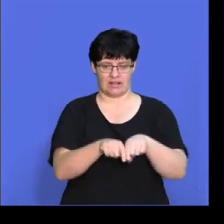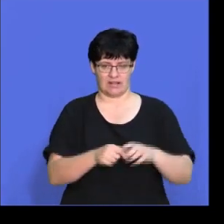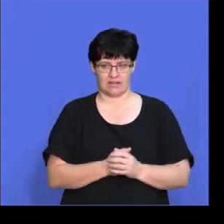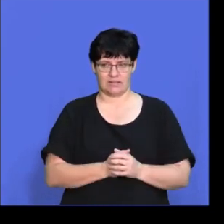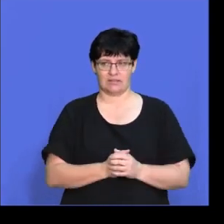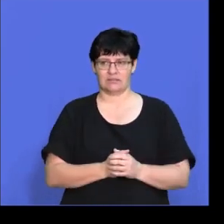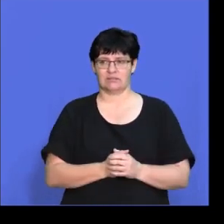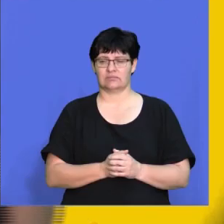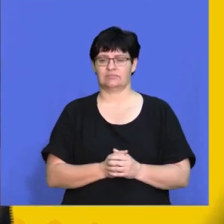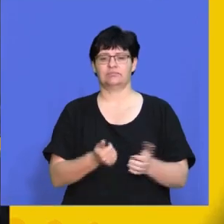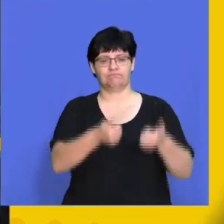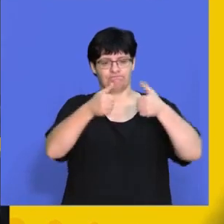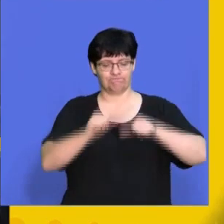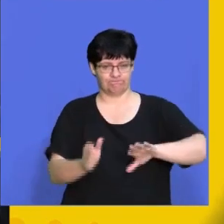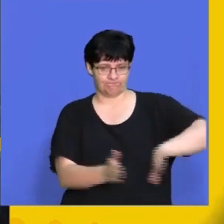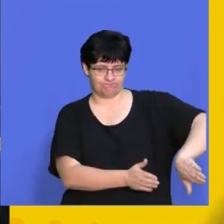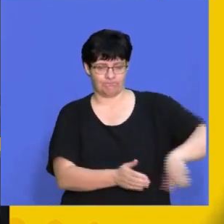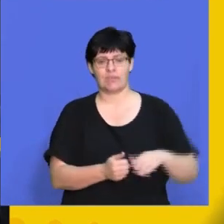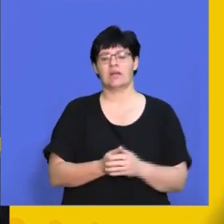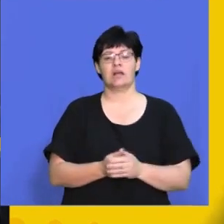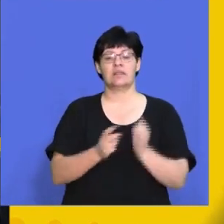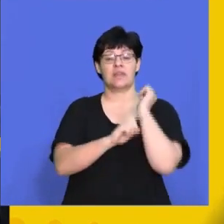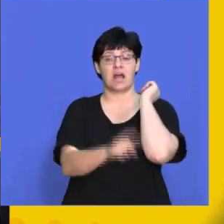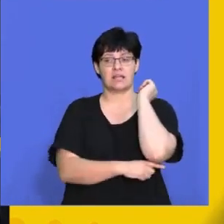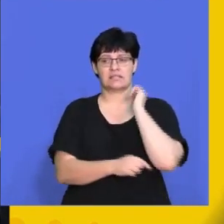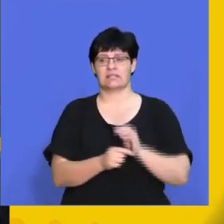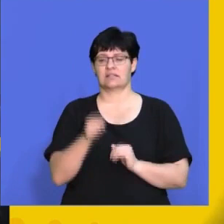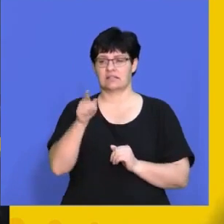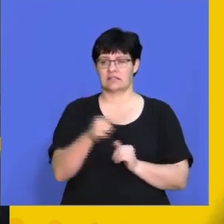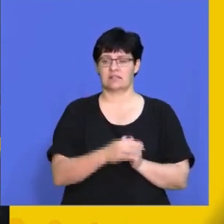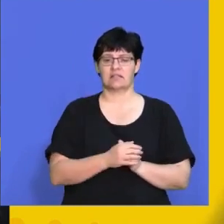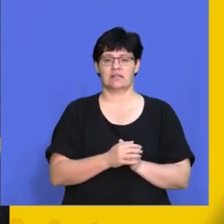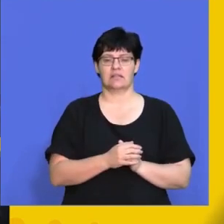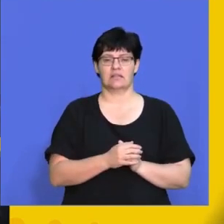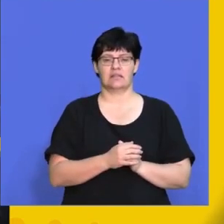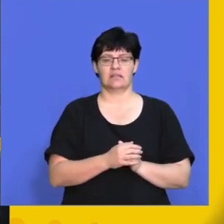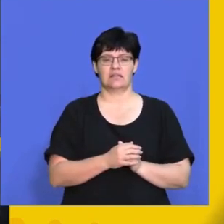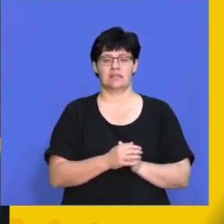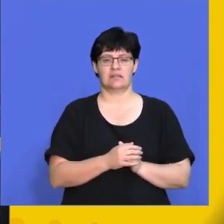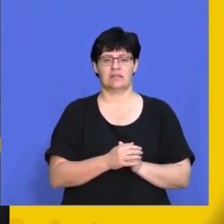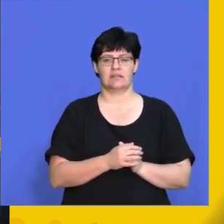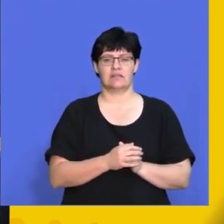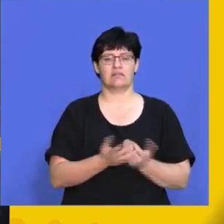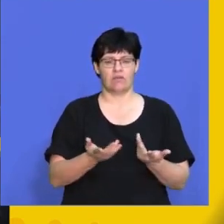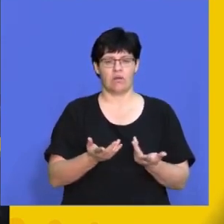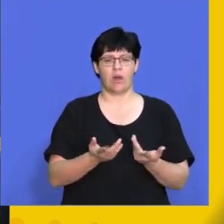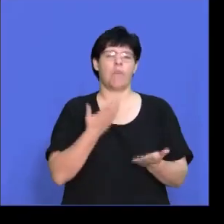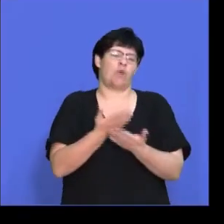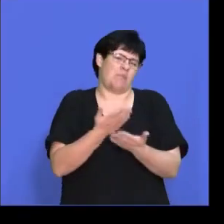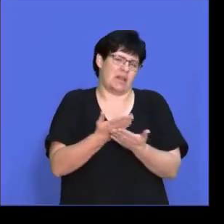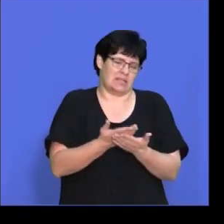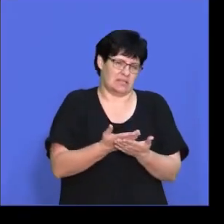triangle. All right, so let's move on to the last part, which is we're going to do